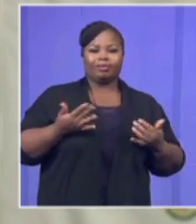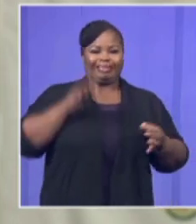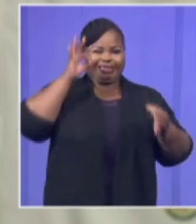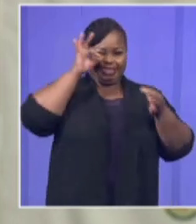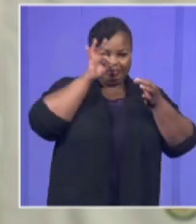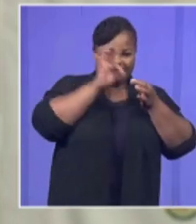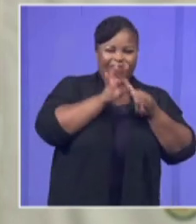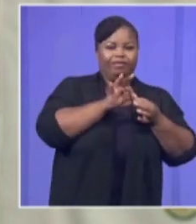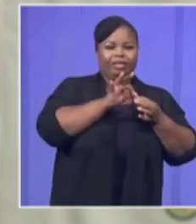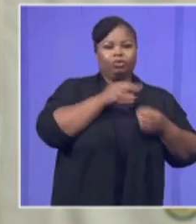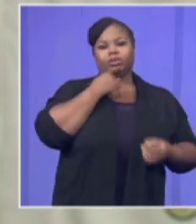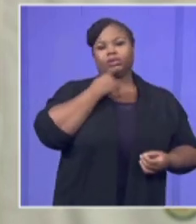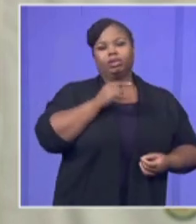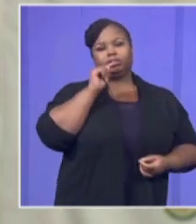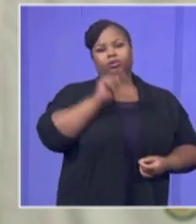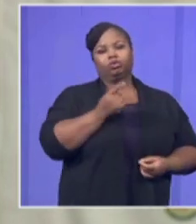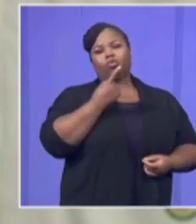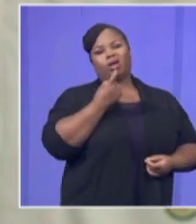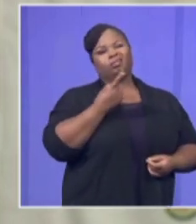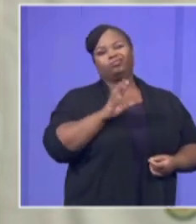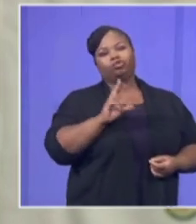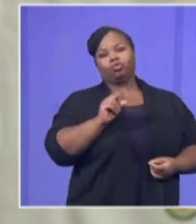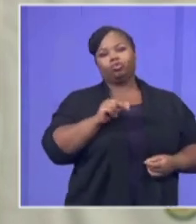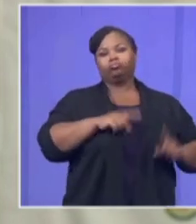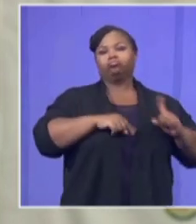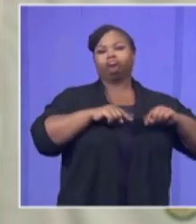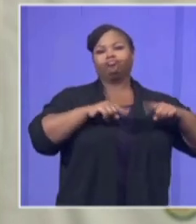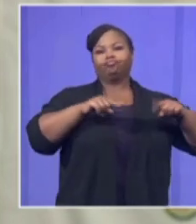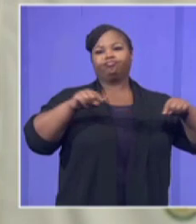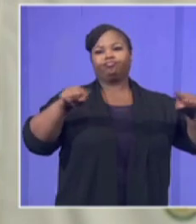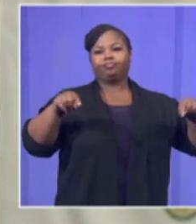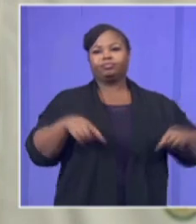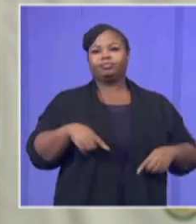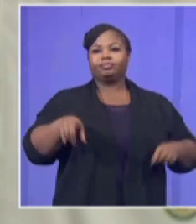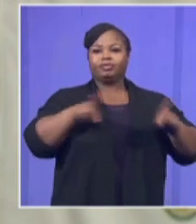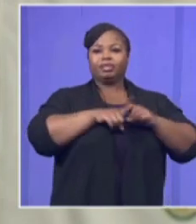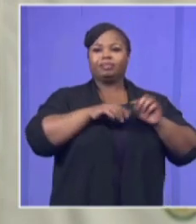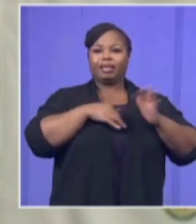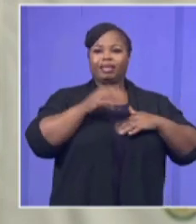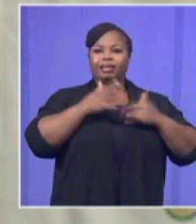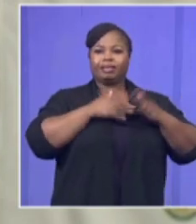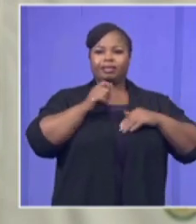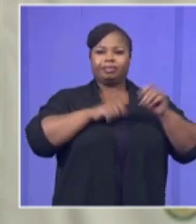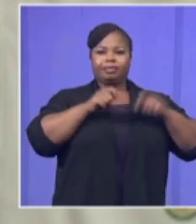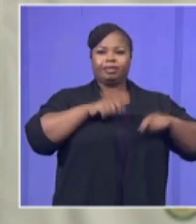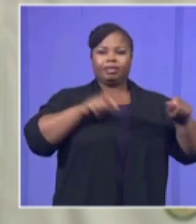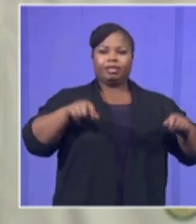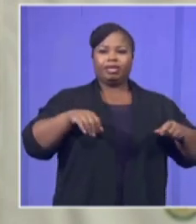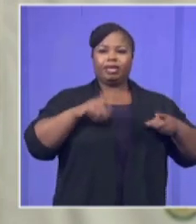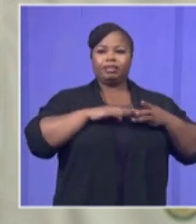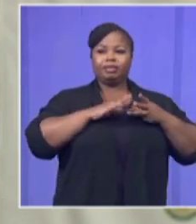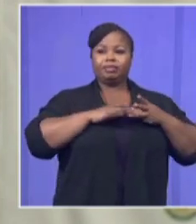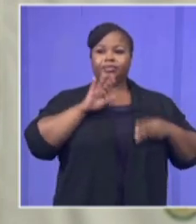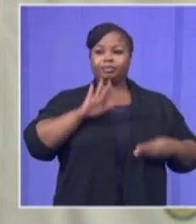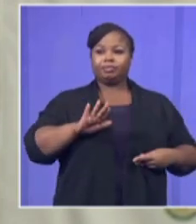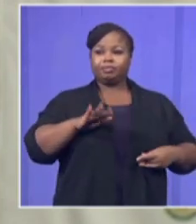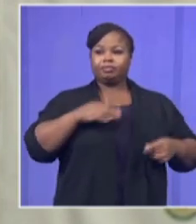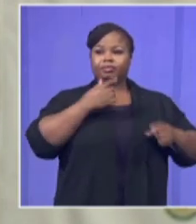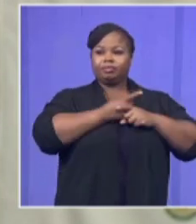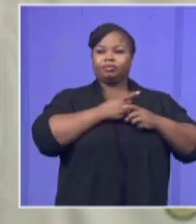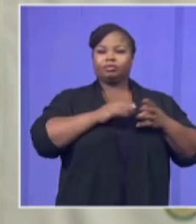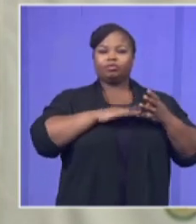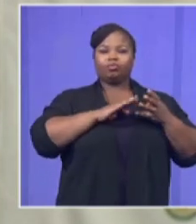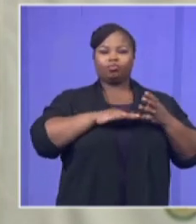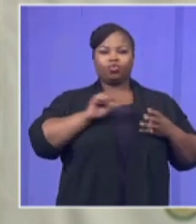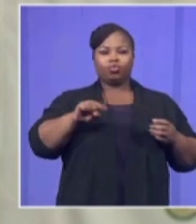say this is one particular, it's a range, just like any human being, because we kind of forget when we talk about artists that they are